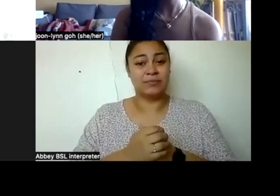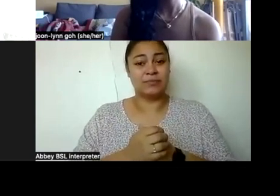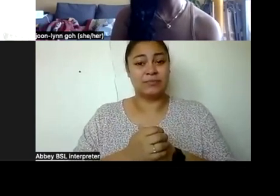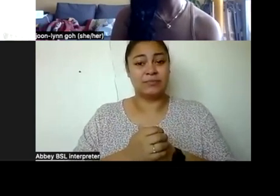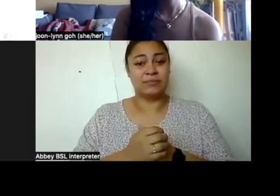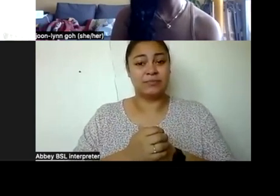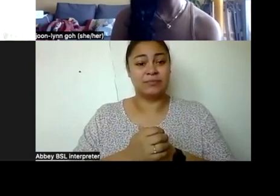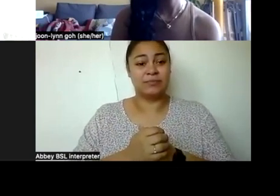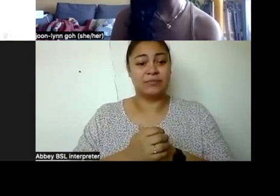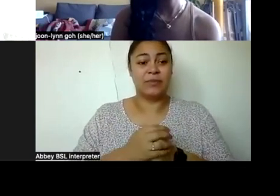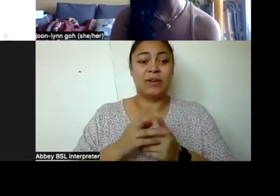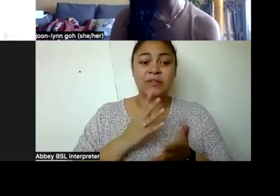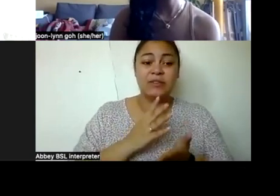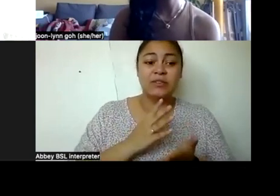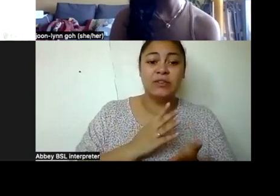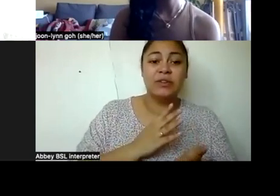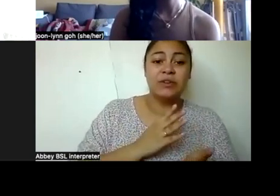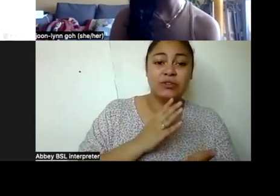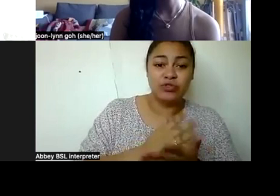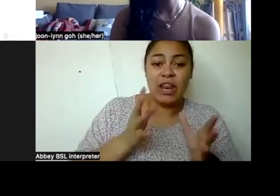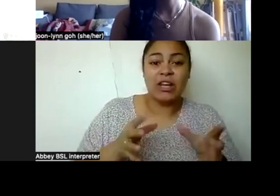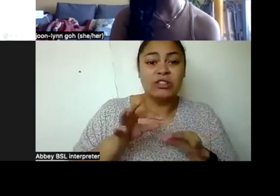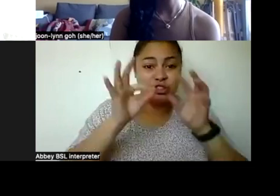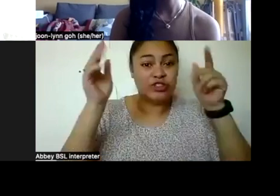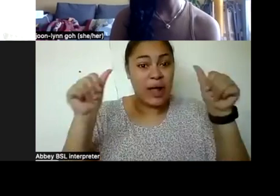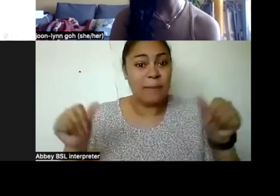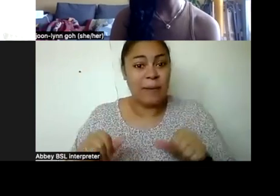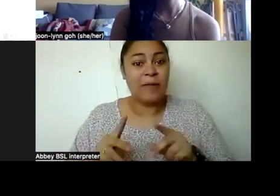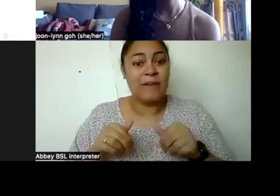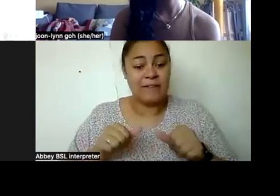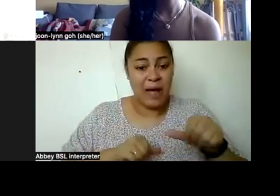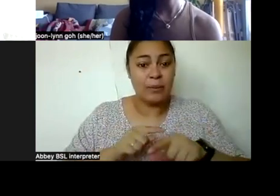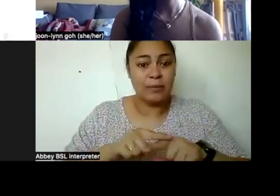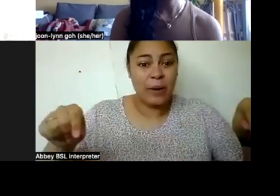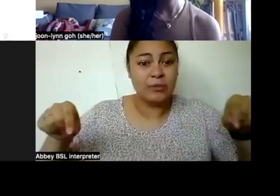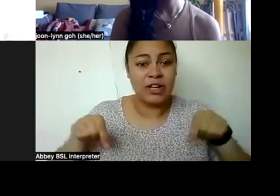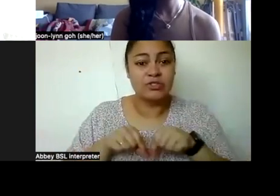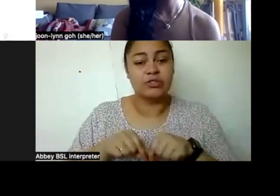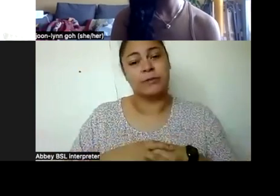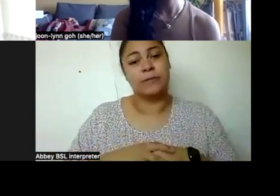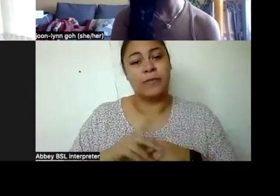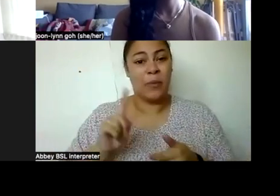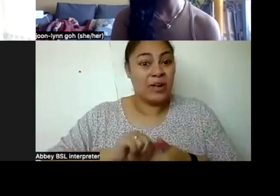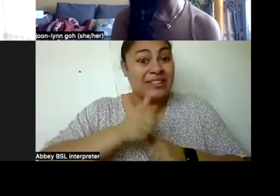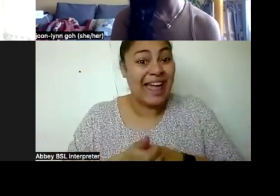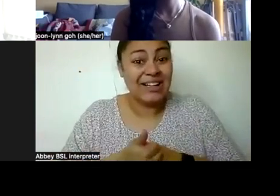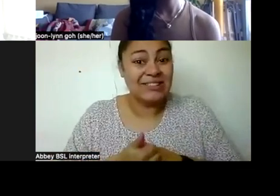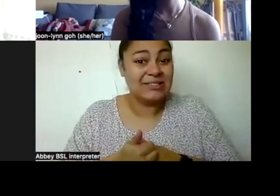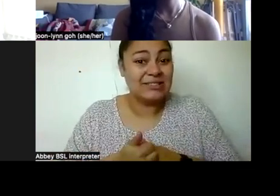foundation to shaping this deep change as well. And in terms of what's next, what happens